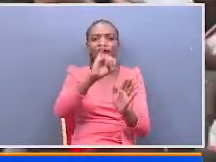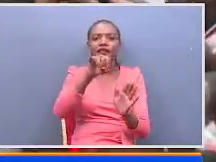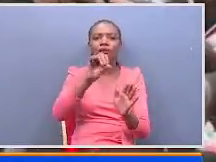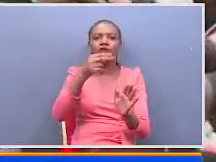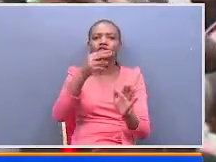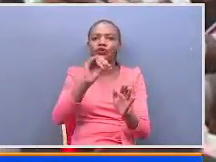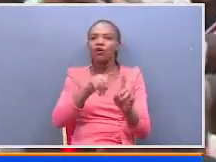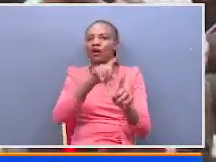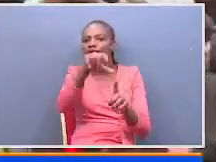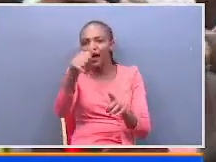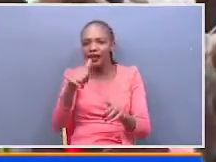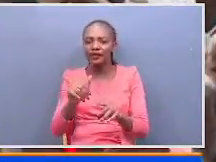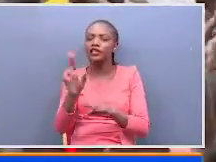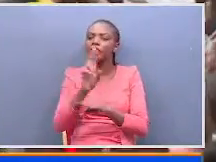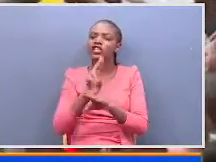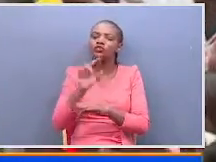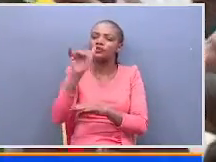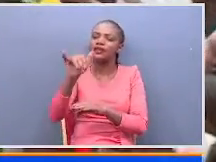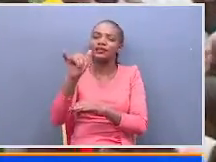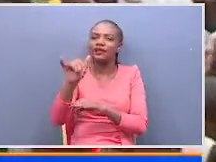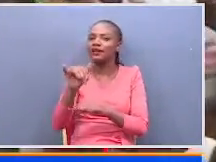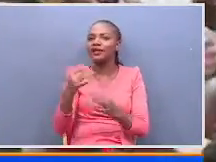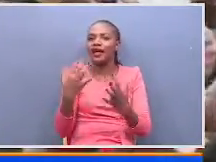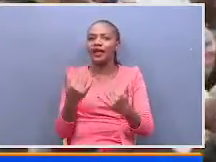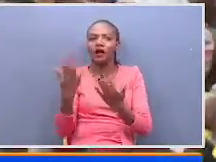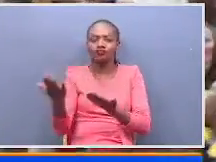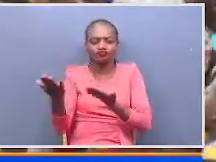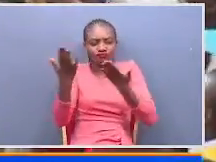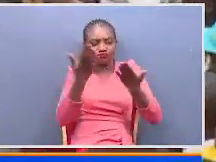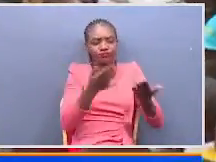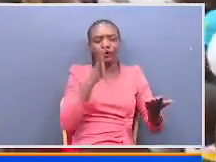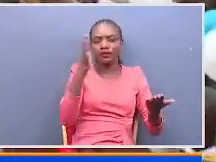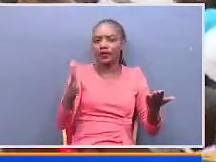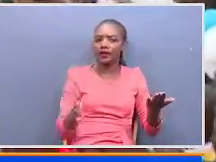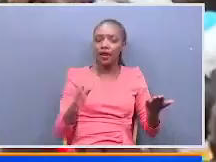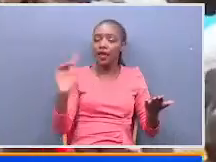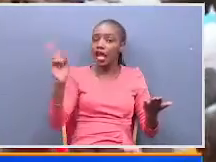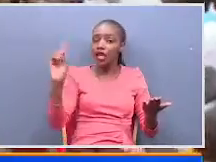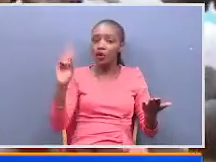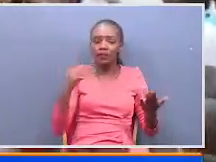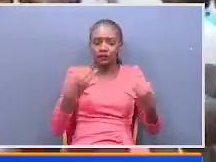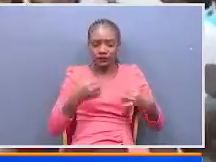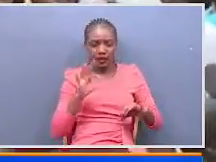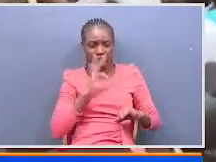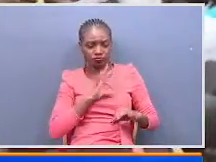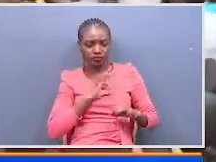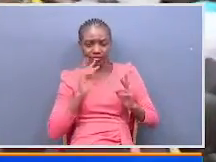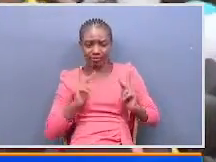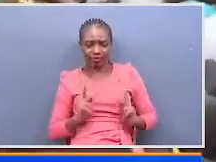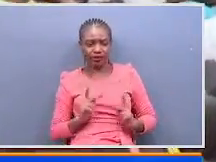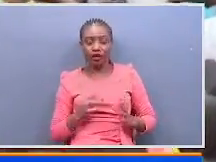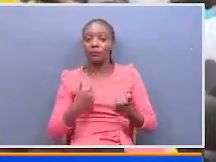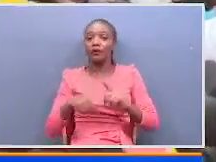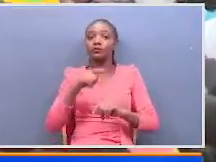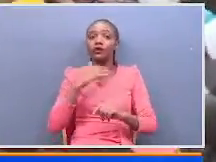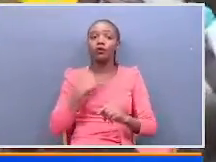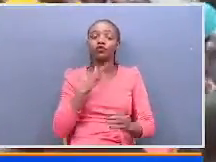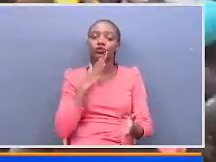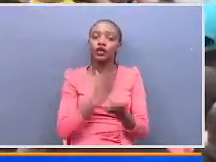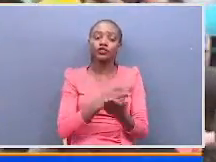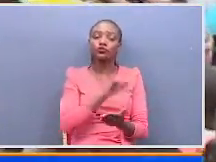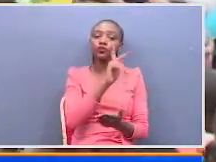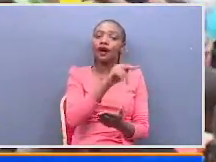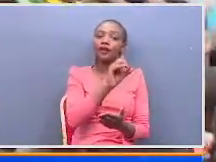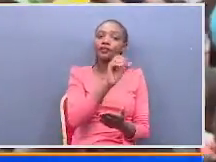wengine walitumia, wamelete hapa Nairobi kujinufaisha wenyewe, tutarudisha hiyo